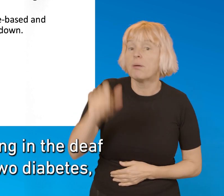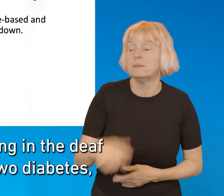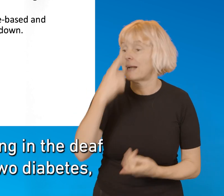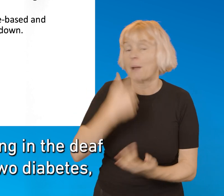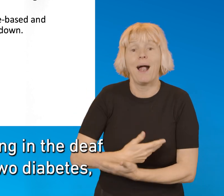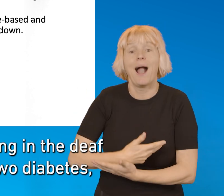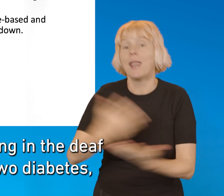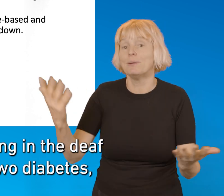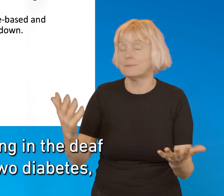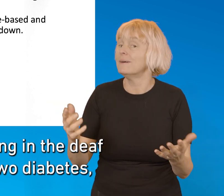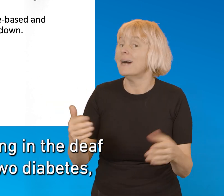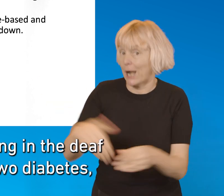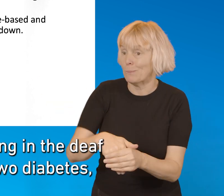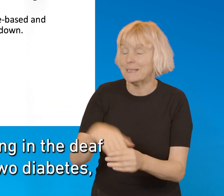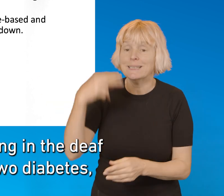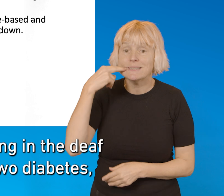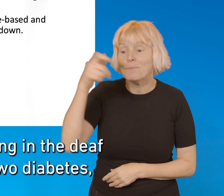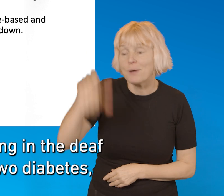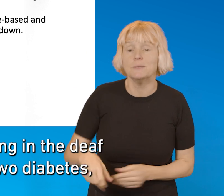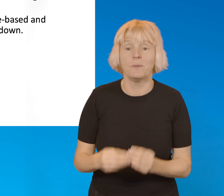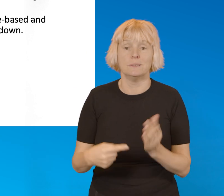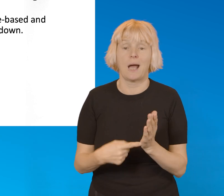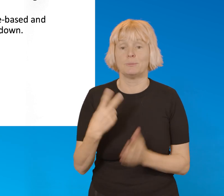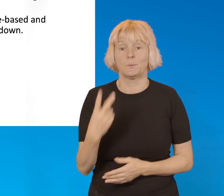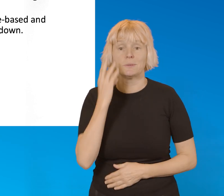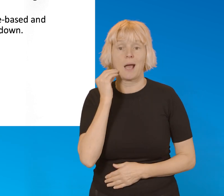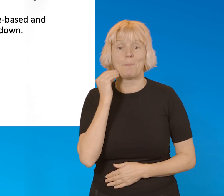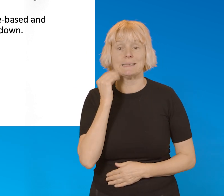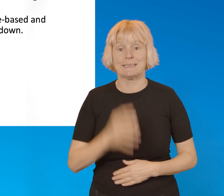This includes people living in the deaf community with type 2 diabetes.